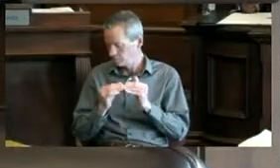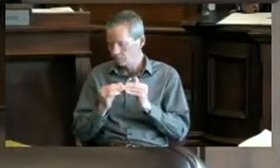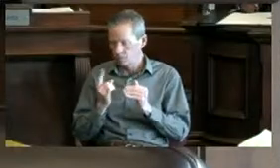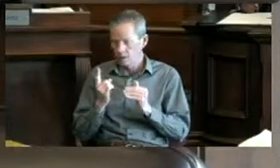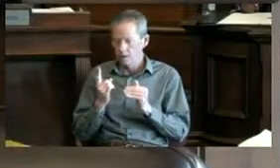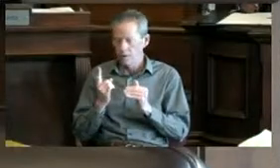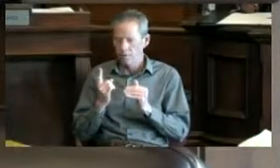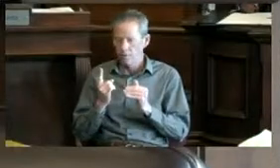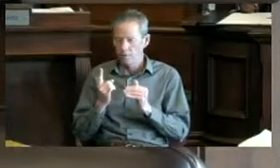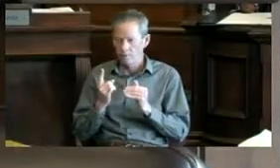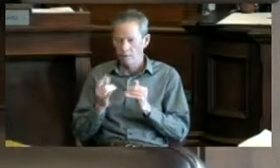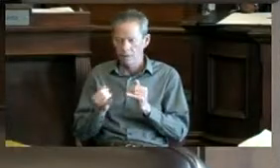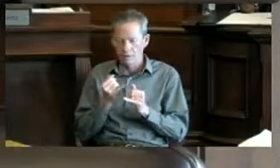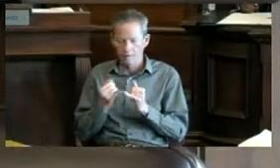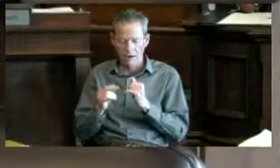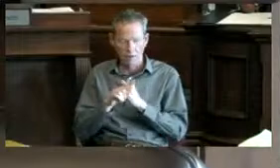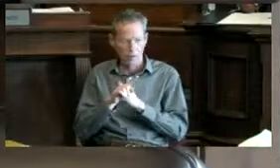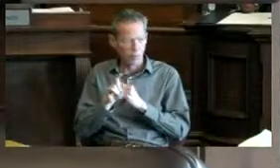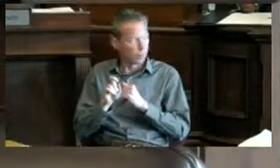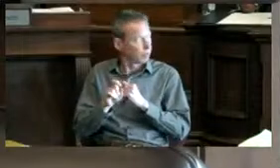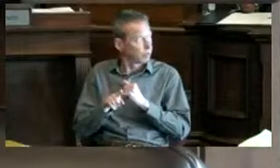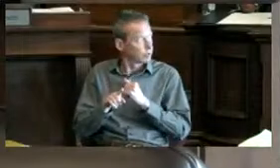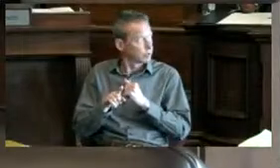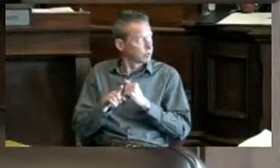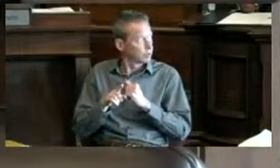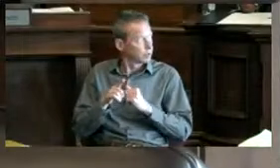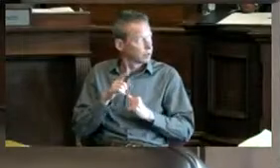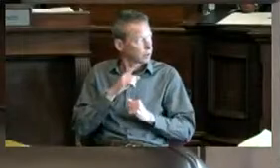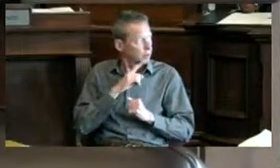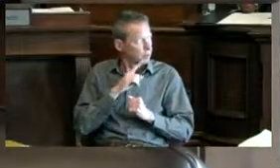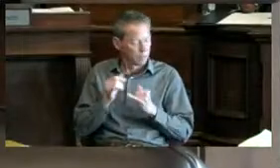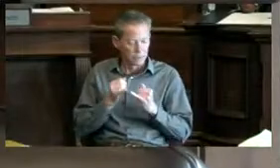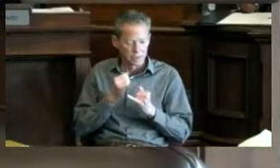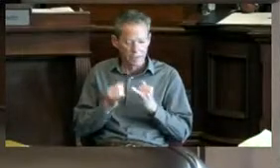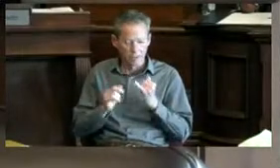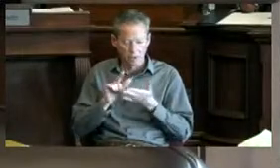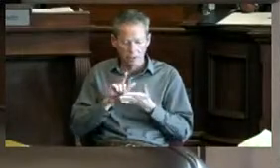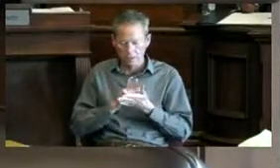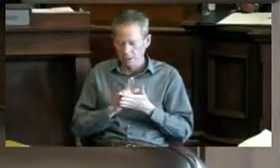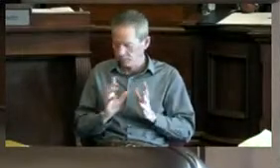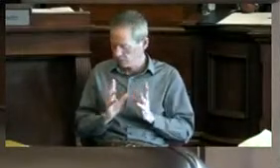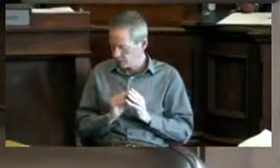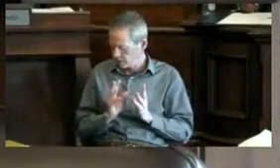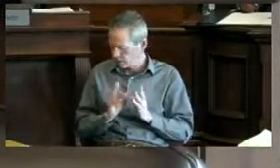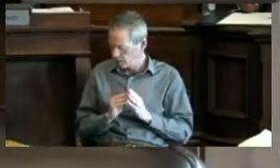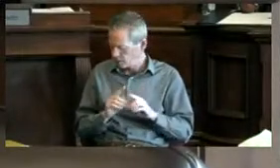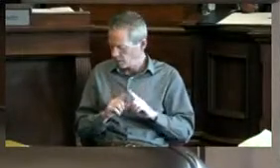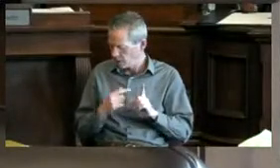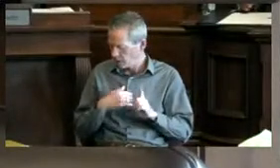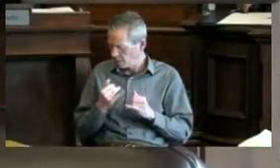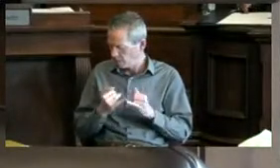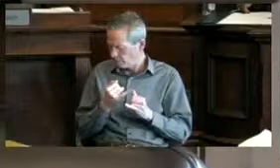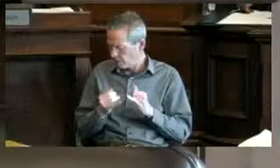have one final question that pretty much ends our legislative session there, but I have a